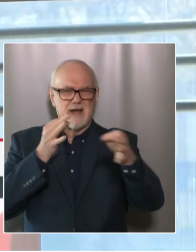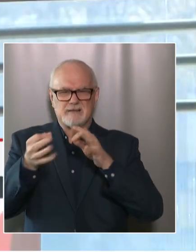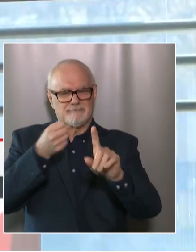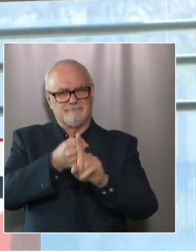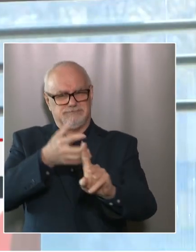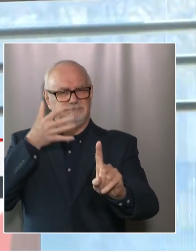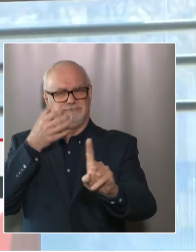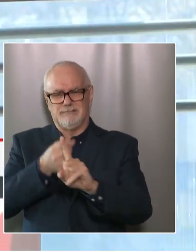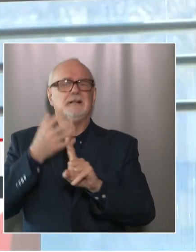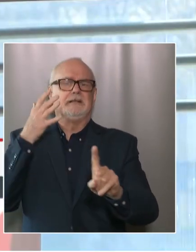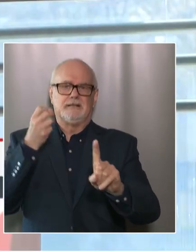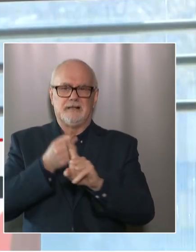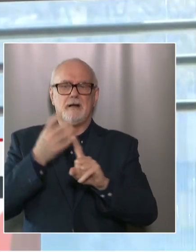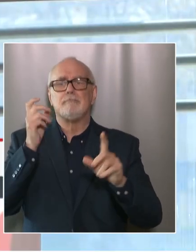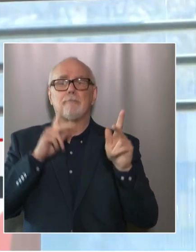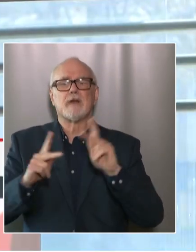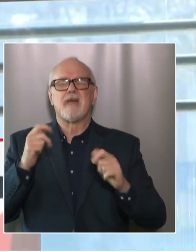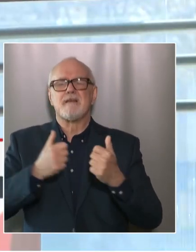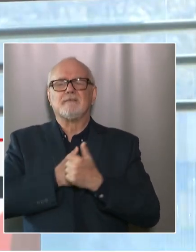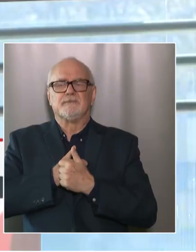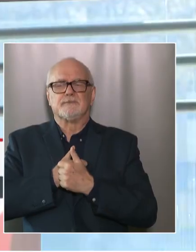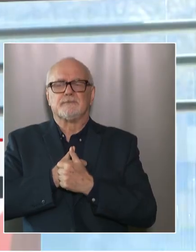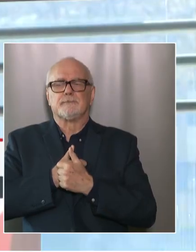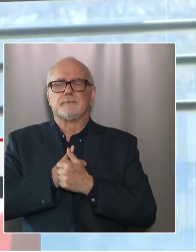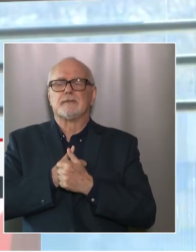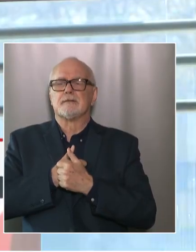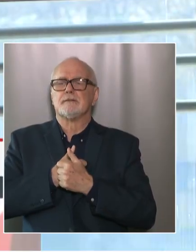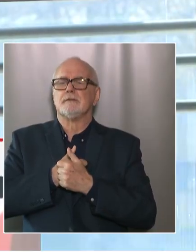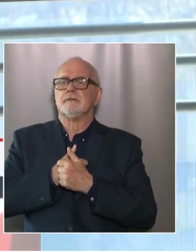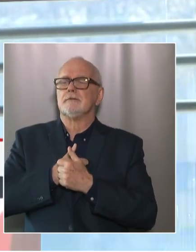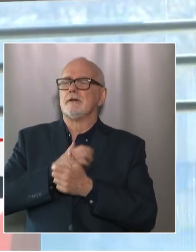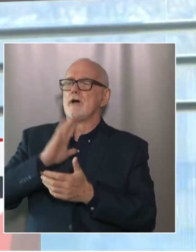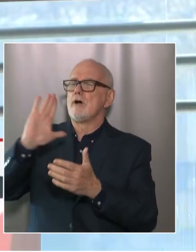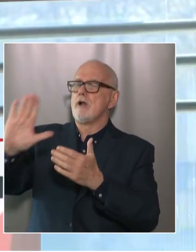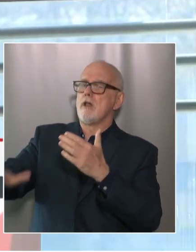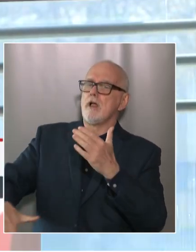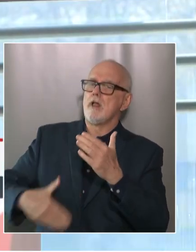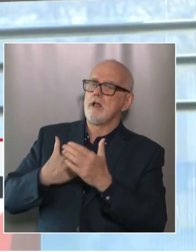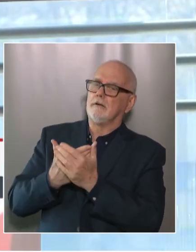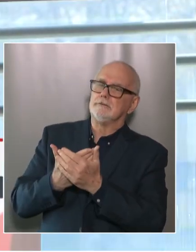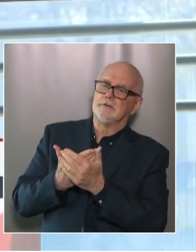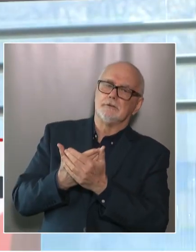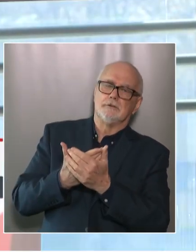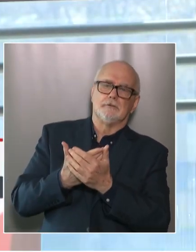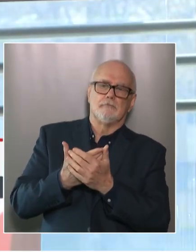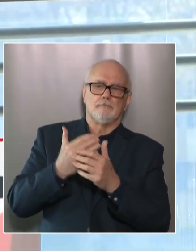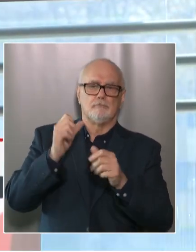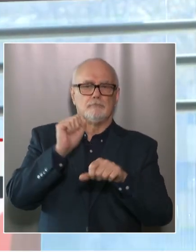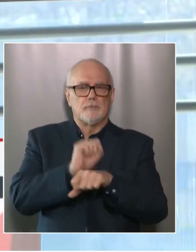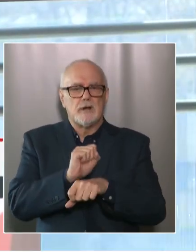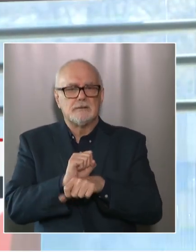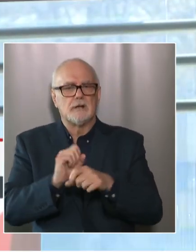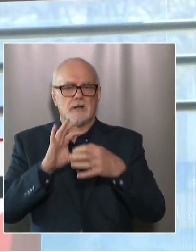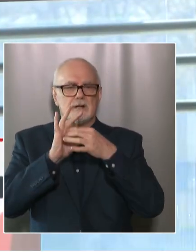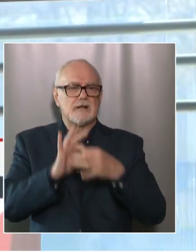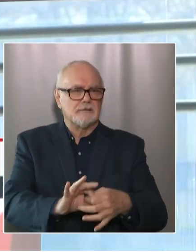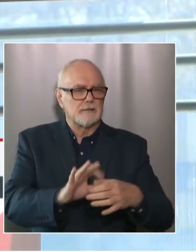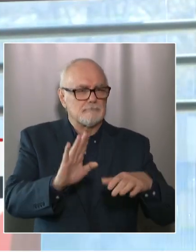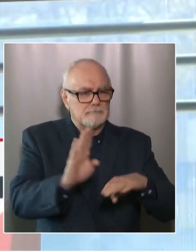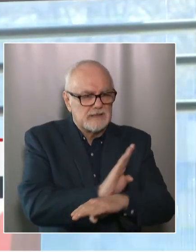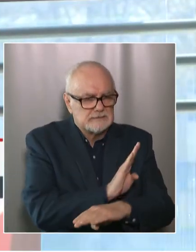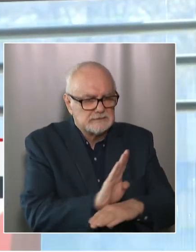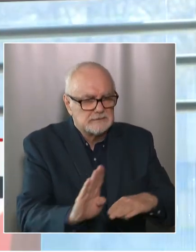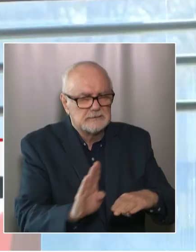likes and has become accustomed to really generous and really expensive human services